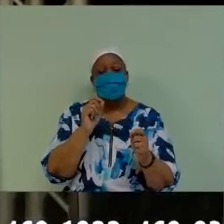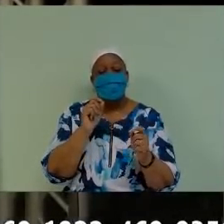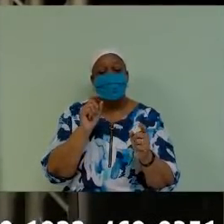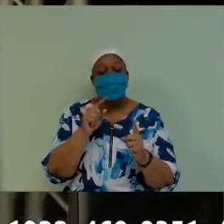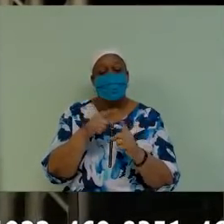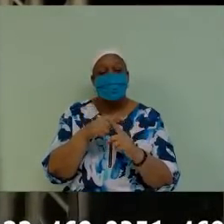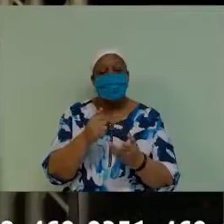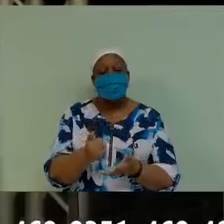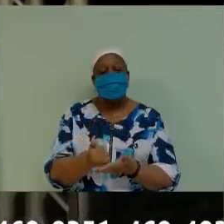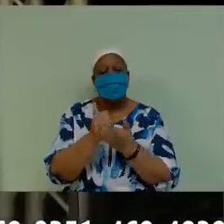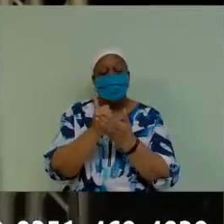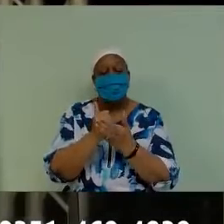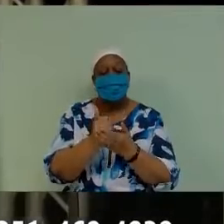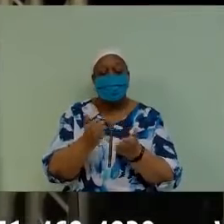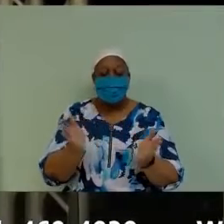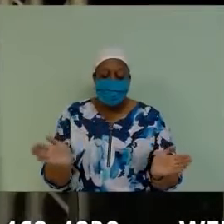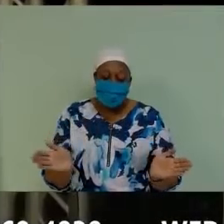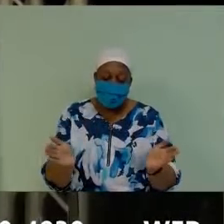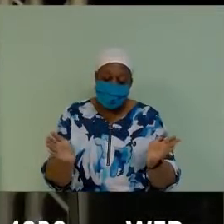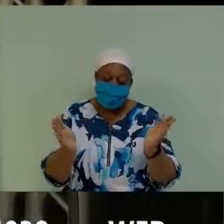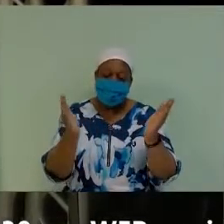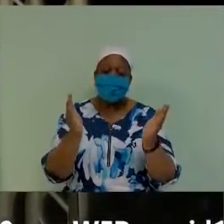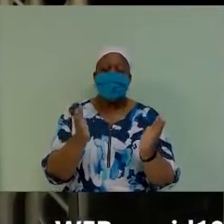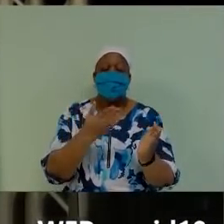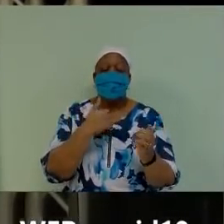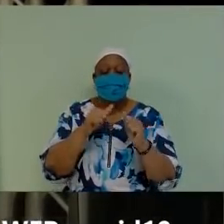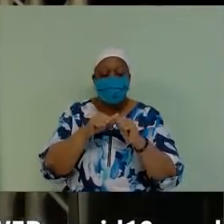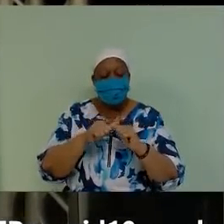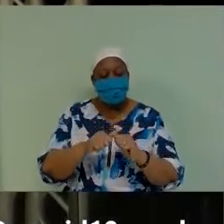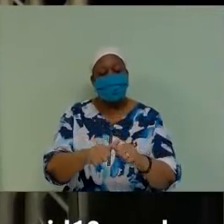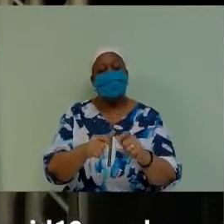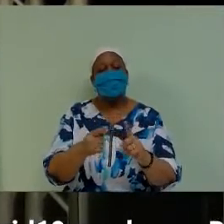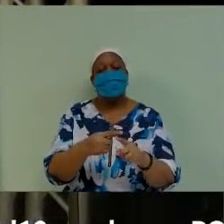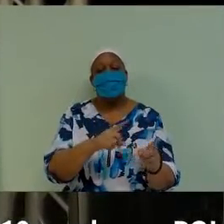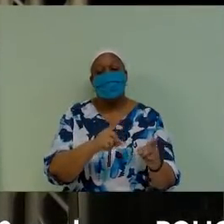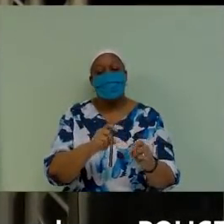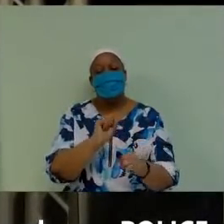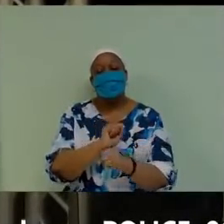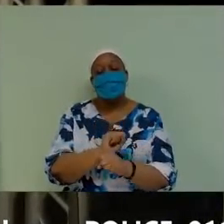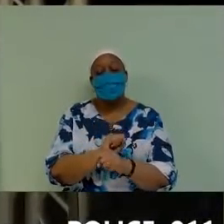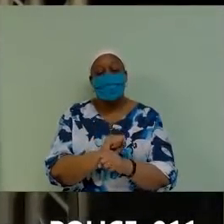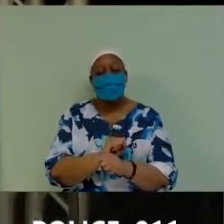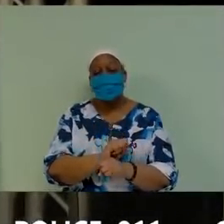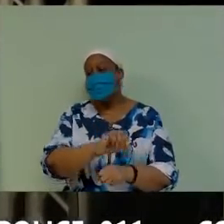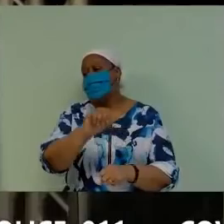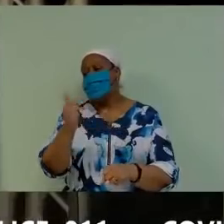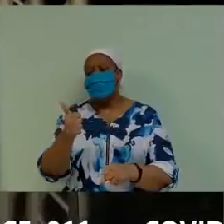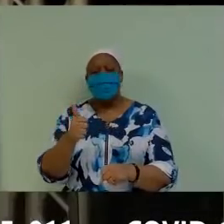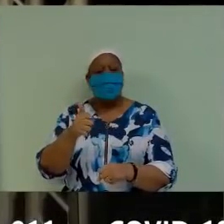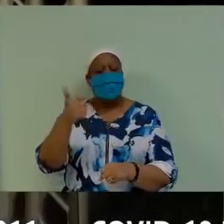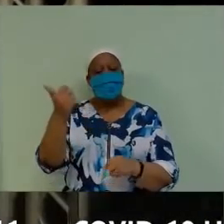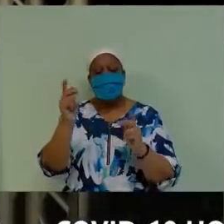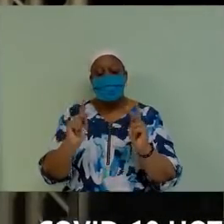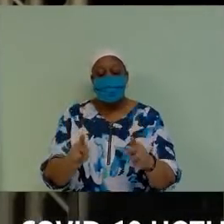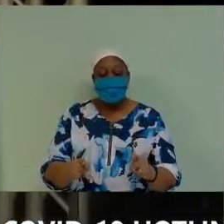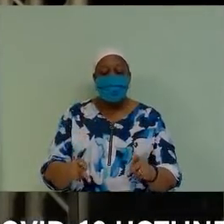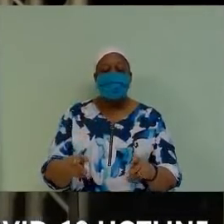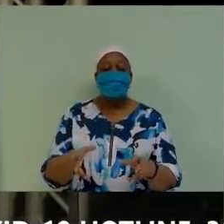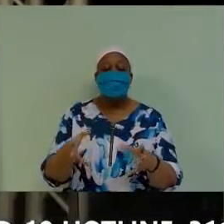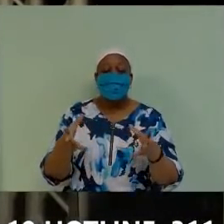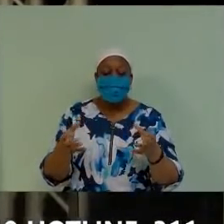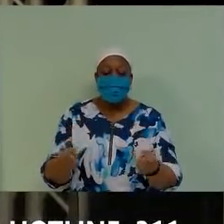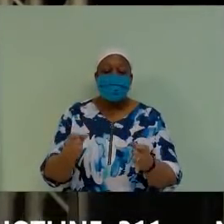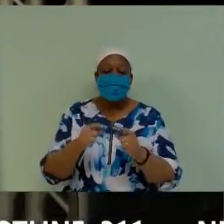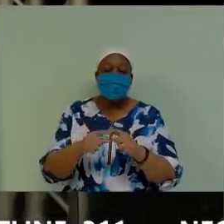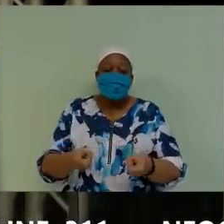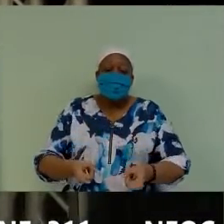far, and I want to encourage you to continue to do your work. And if there's anyone out there who has anything to contribute,